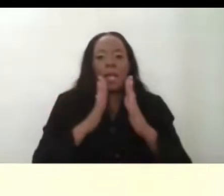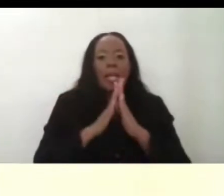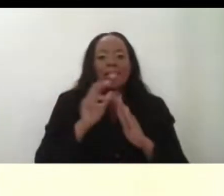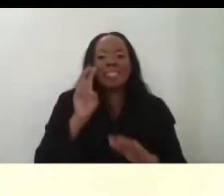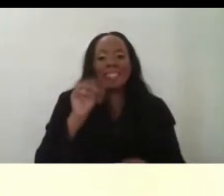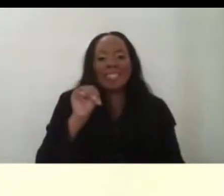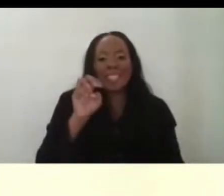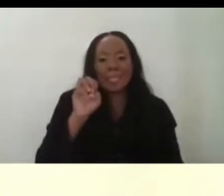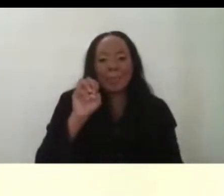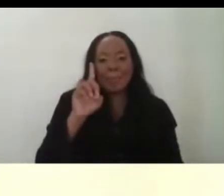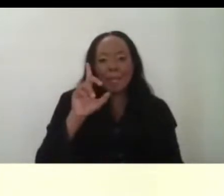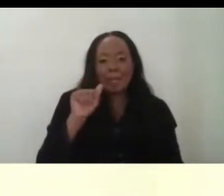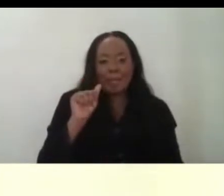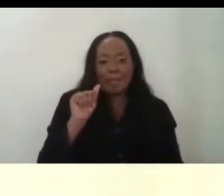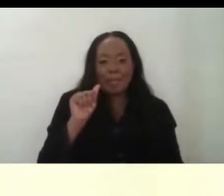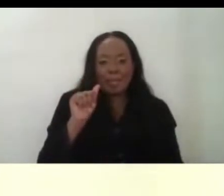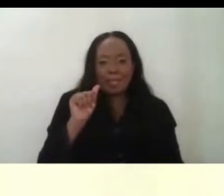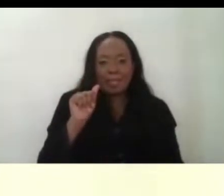time to